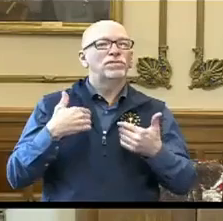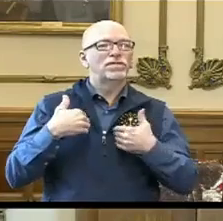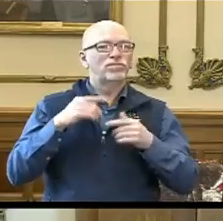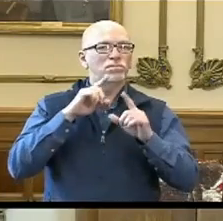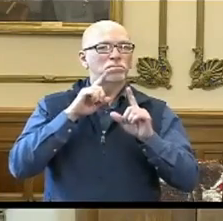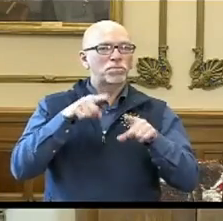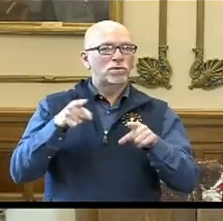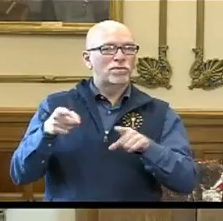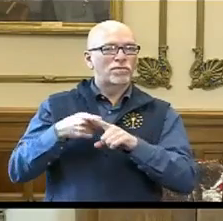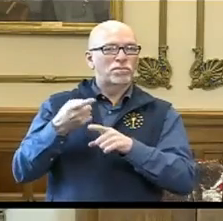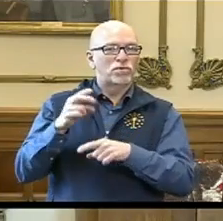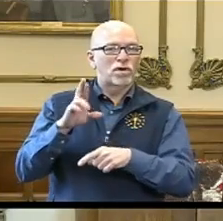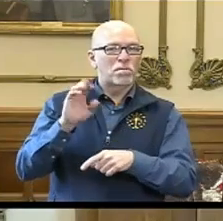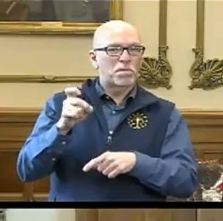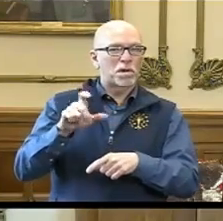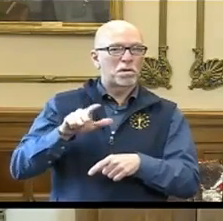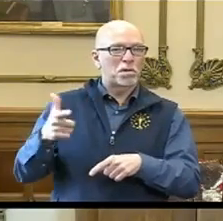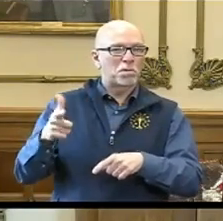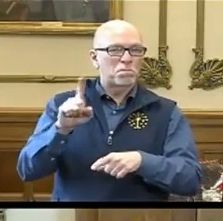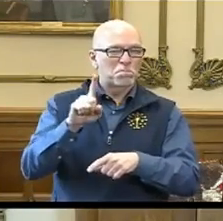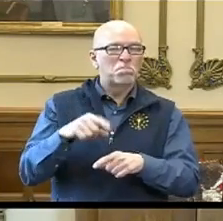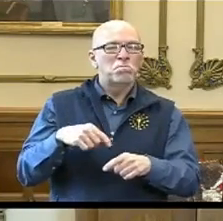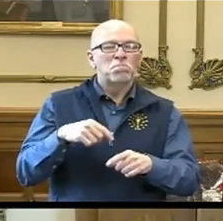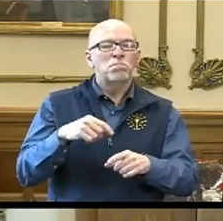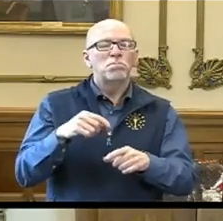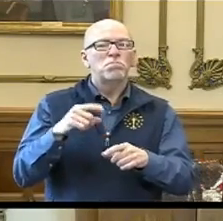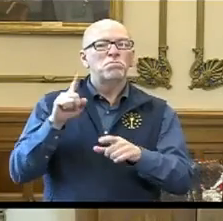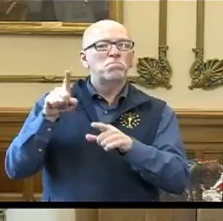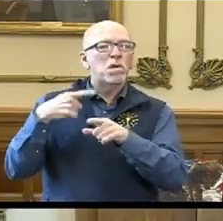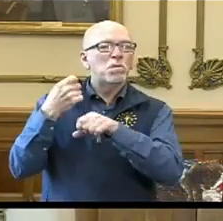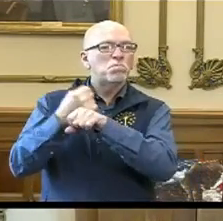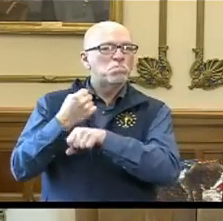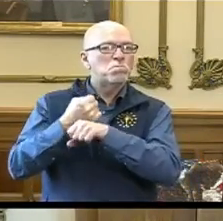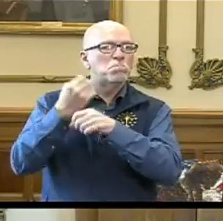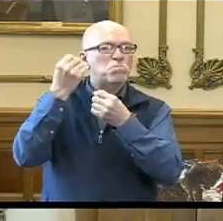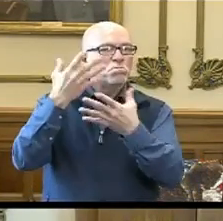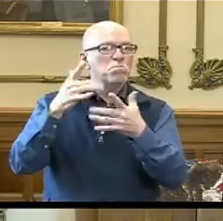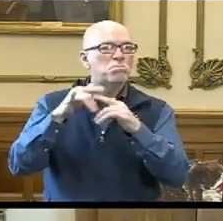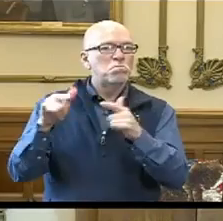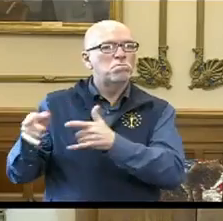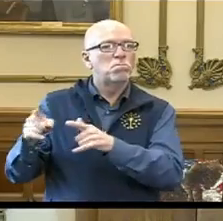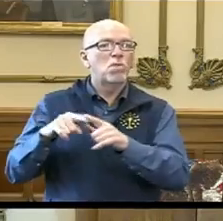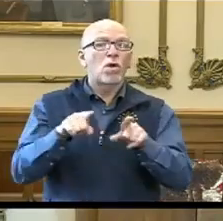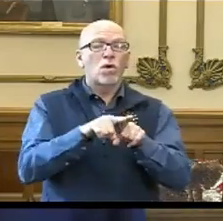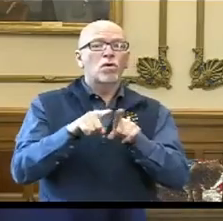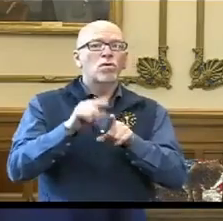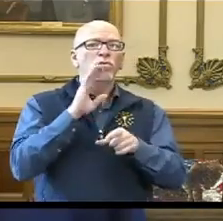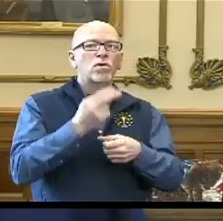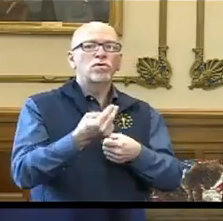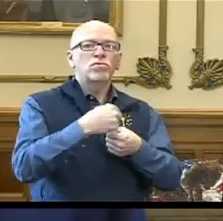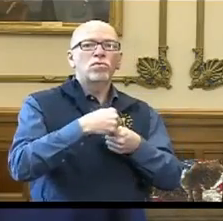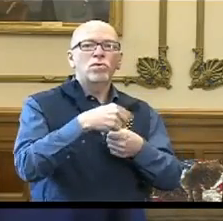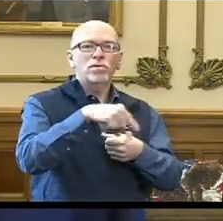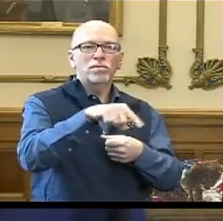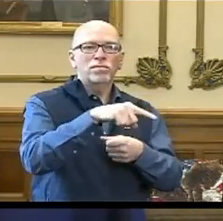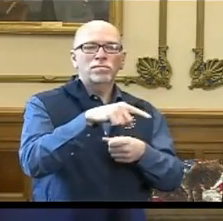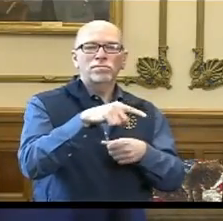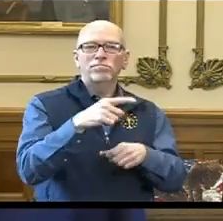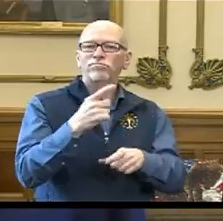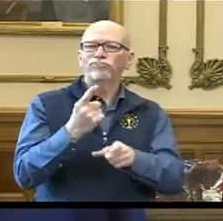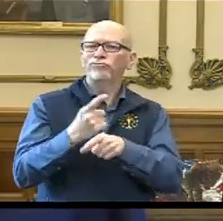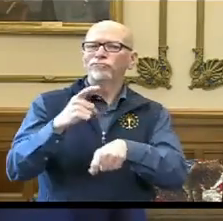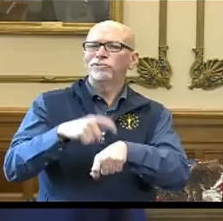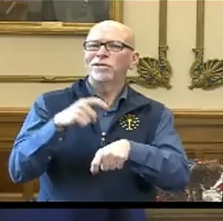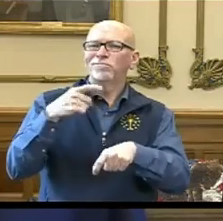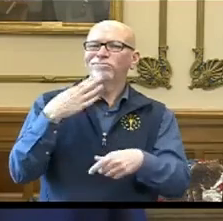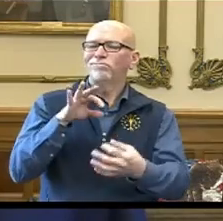say 650 Hoosiers have now contracted coronavirus. There's Governor Eric Holcomb. Let's listen in. Very timely,